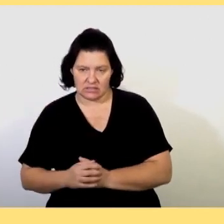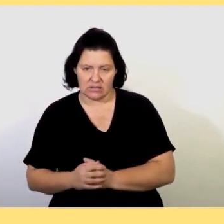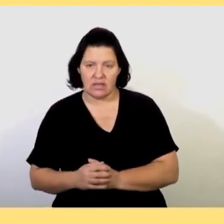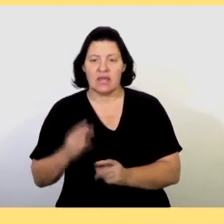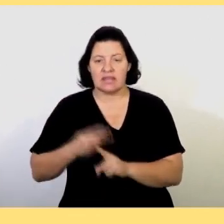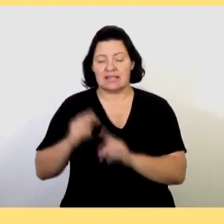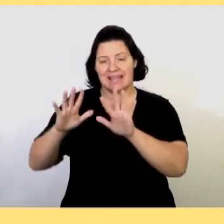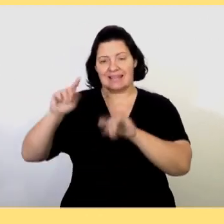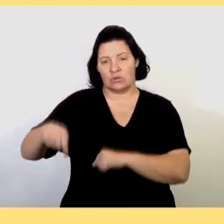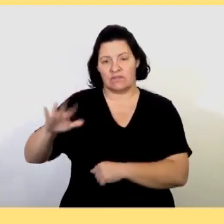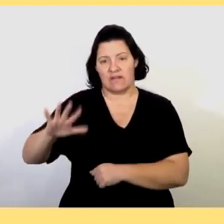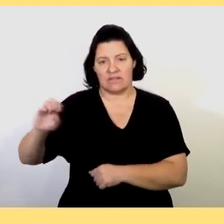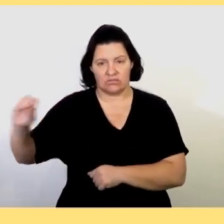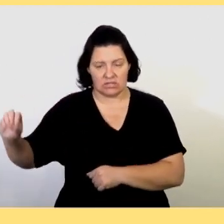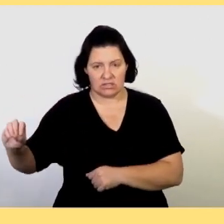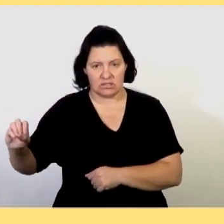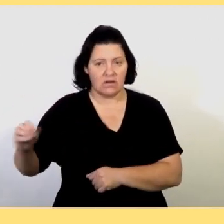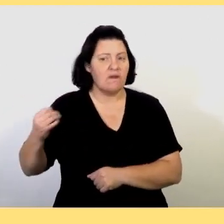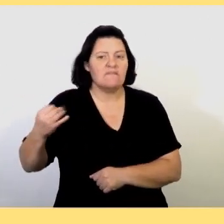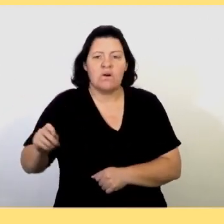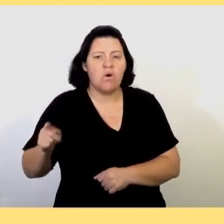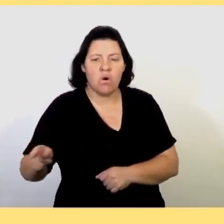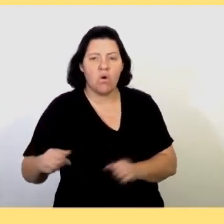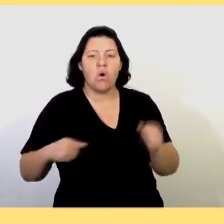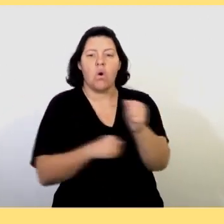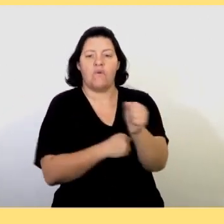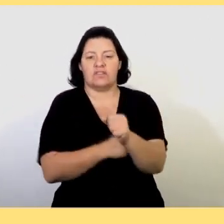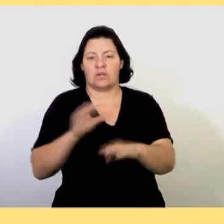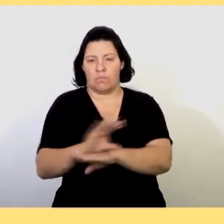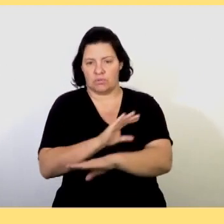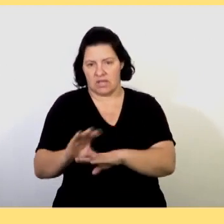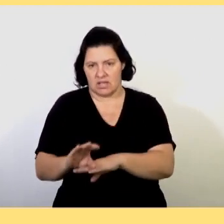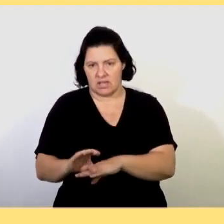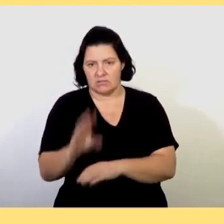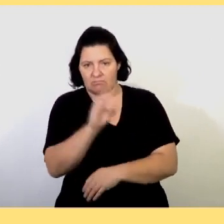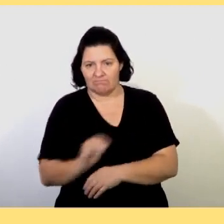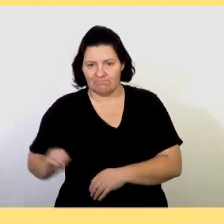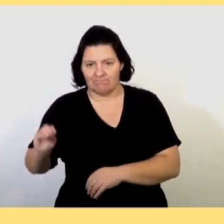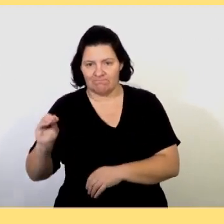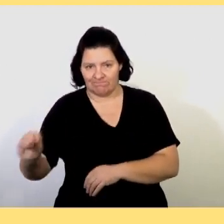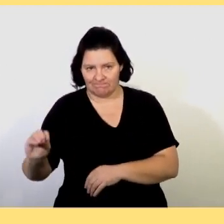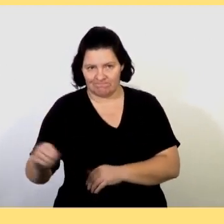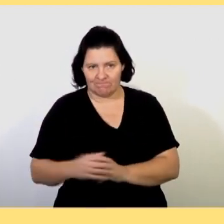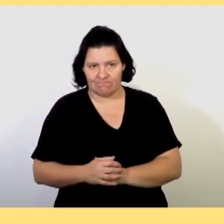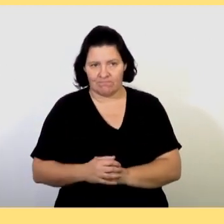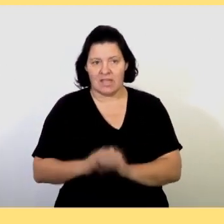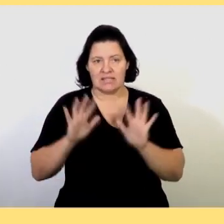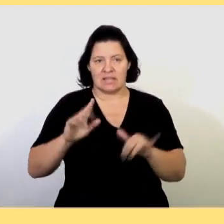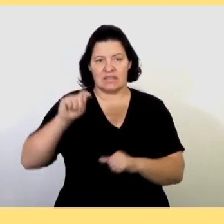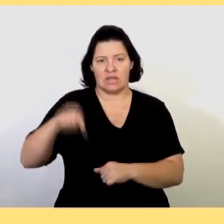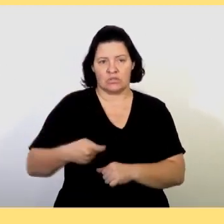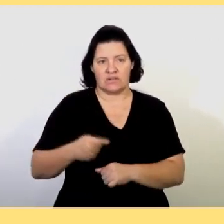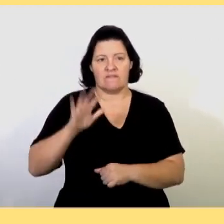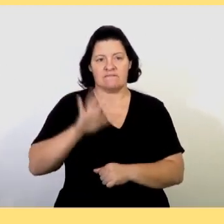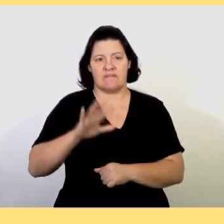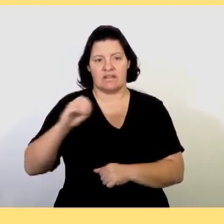58,000. And then 10,500 is for the office computer. That means I come here and I have my